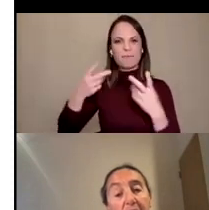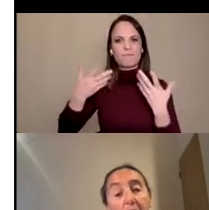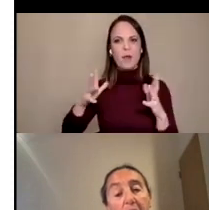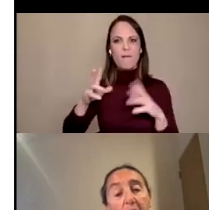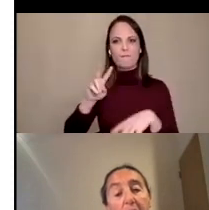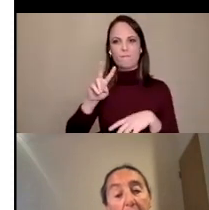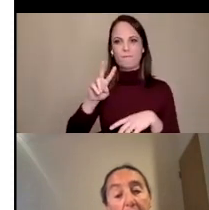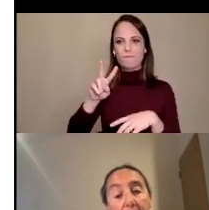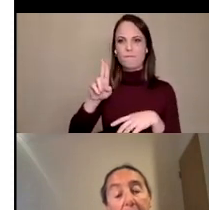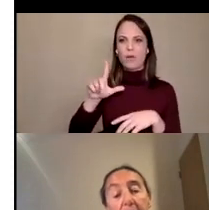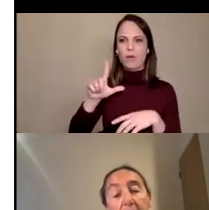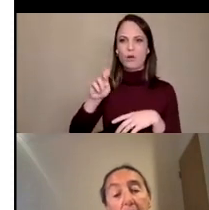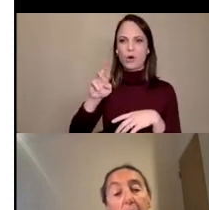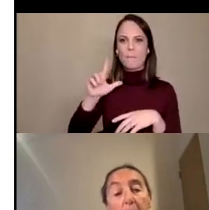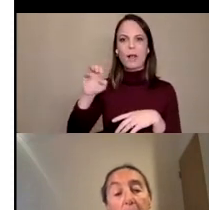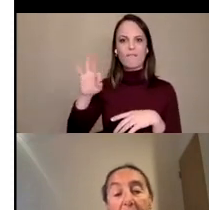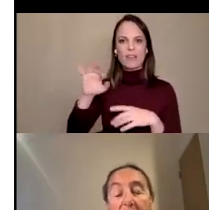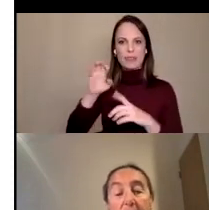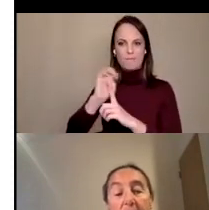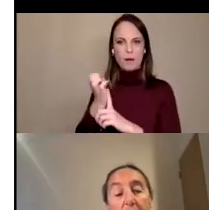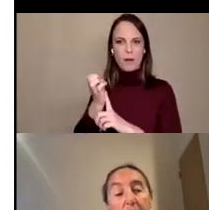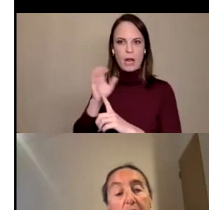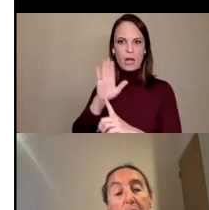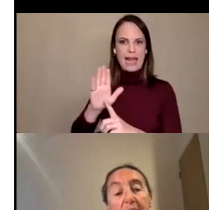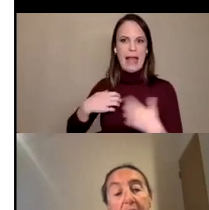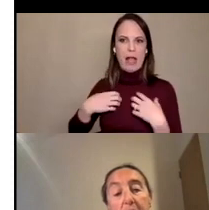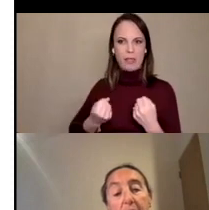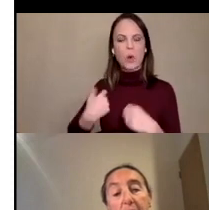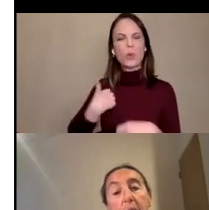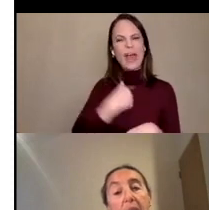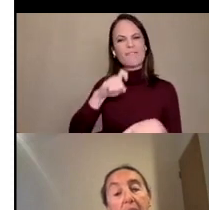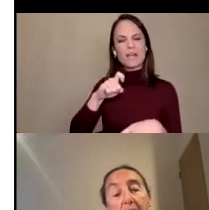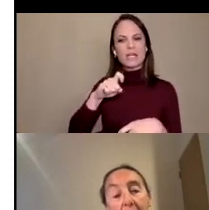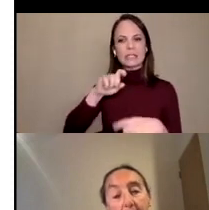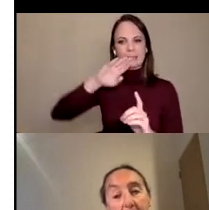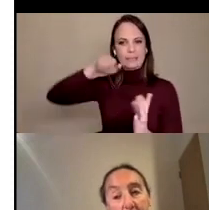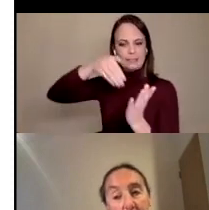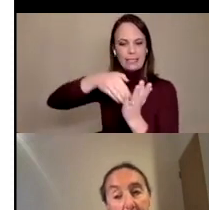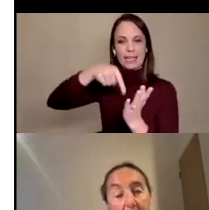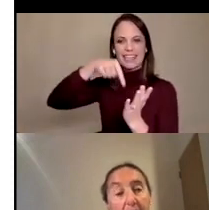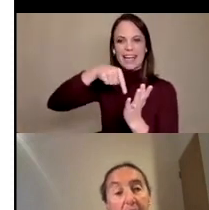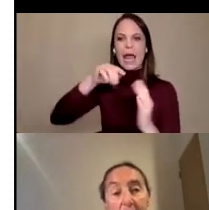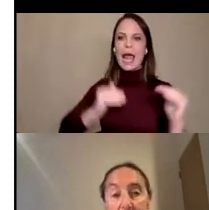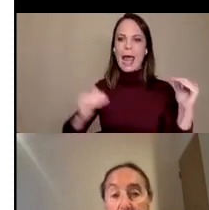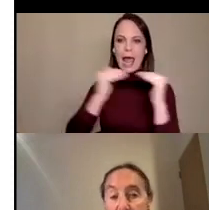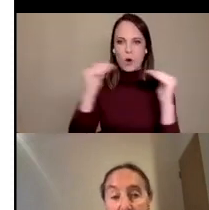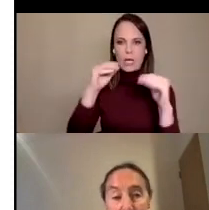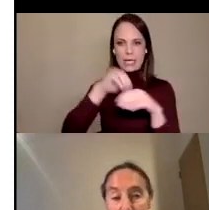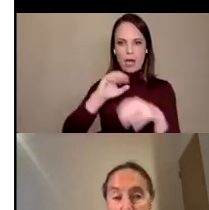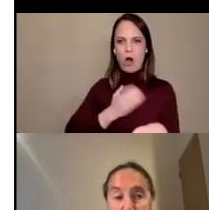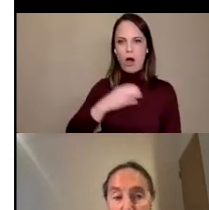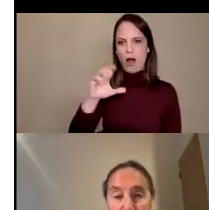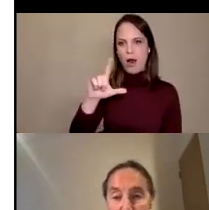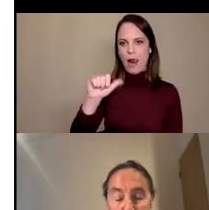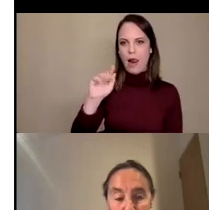the environment on health. So we have to make sure that we center equity in climate action. So that's basically